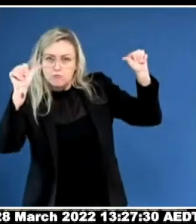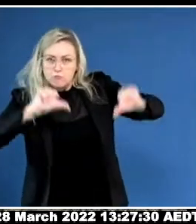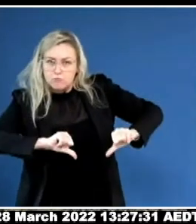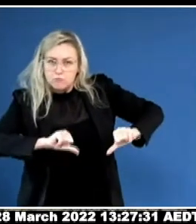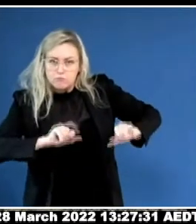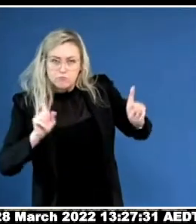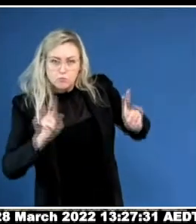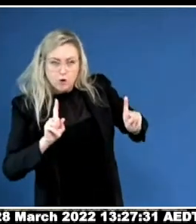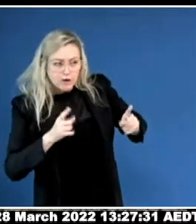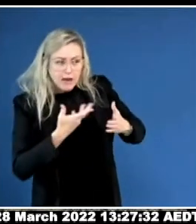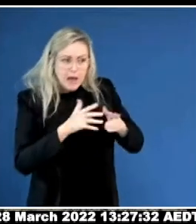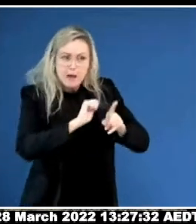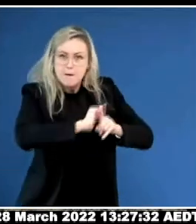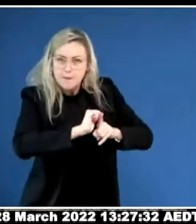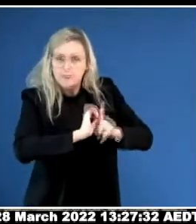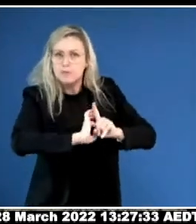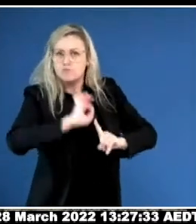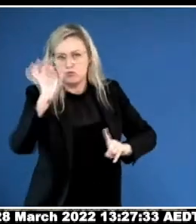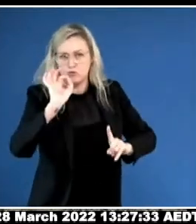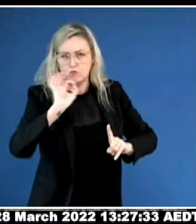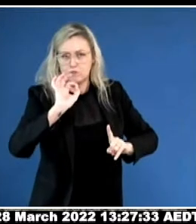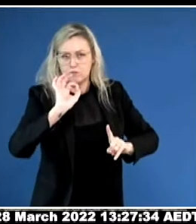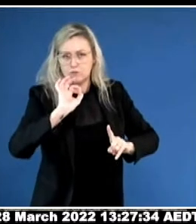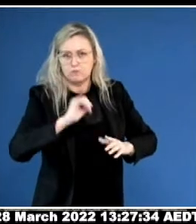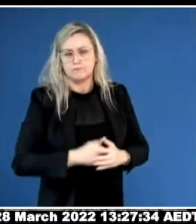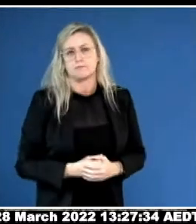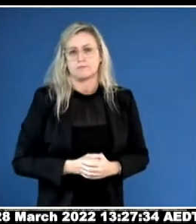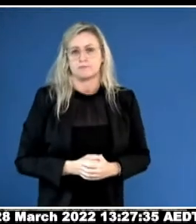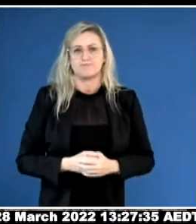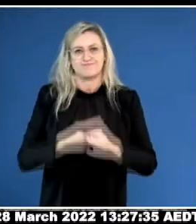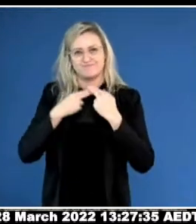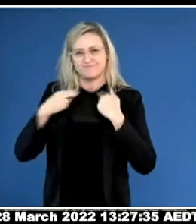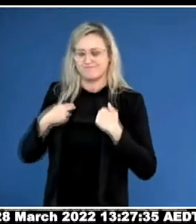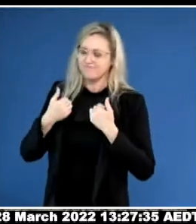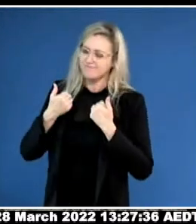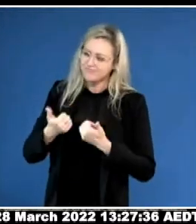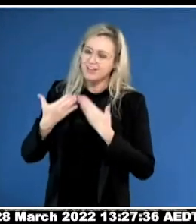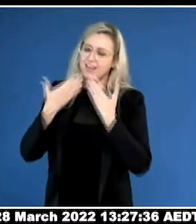that process too. Ms. Lee, thank you for the conversation.